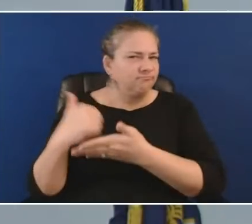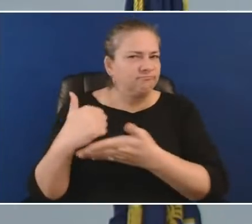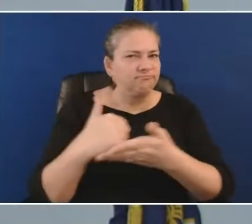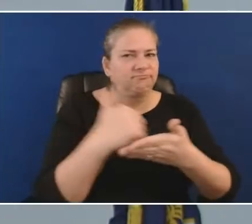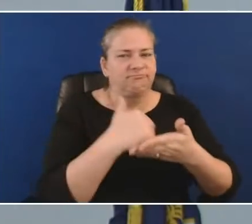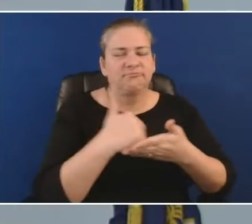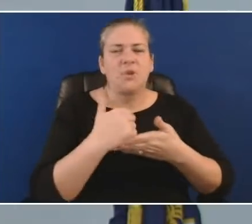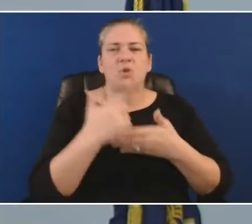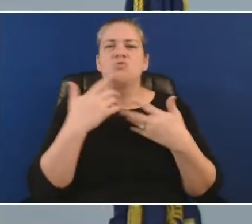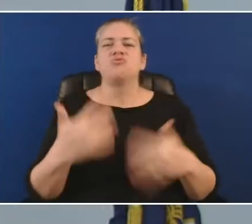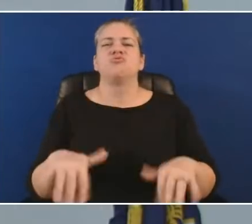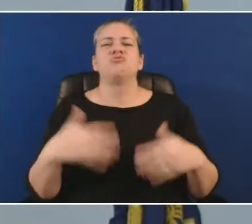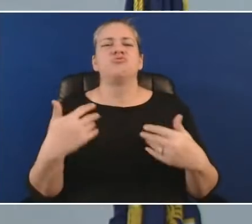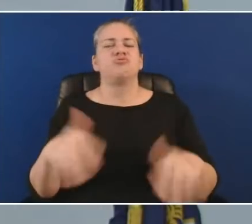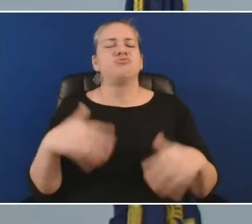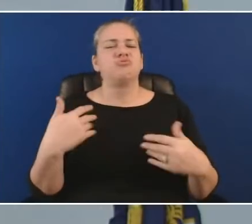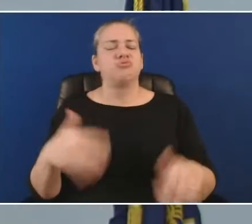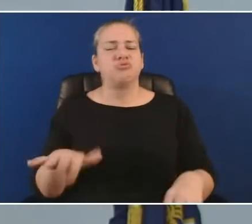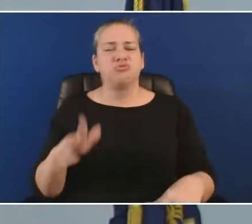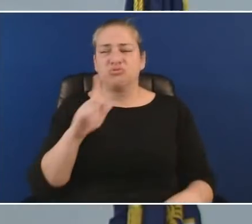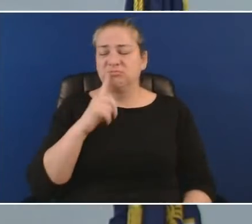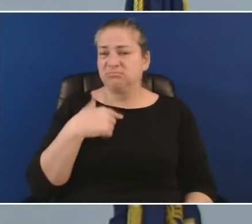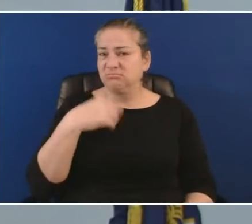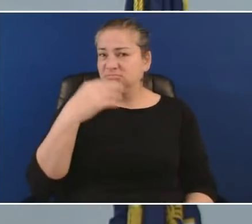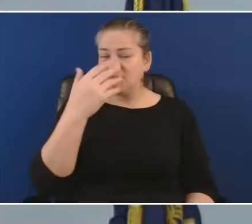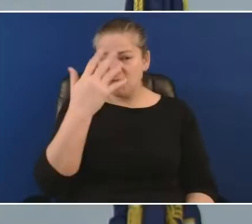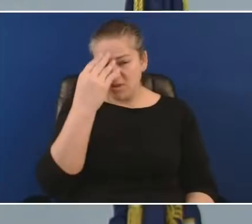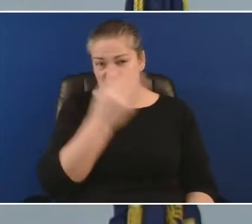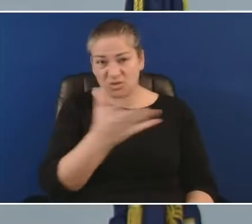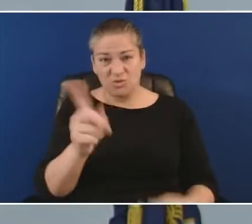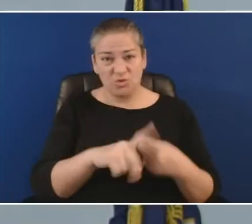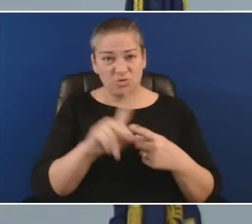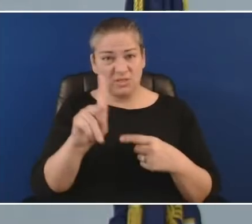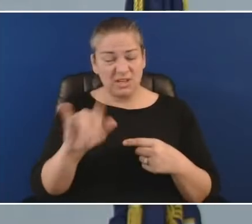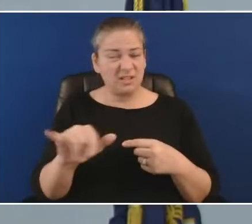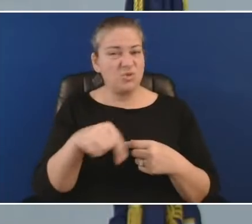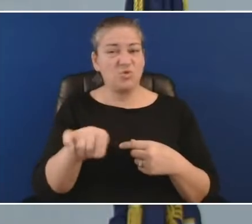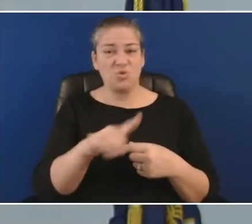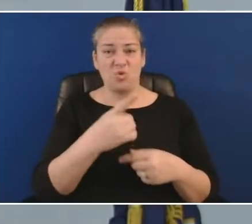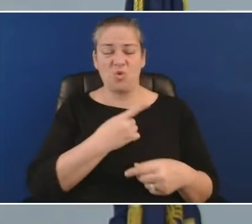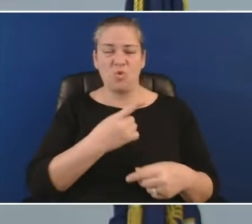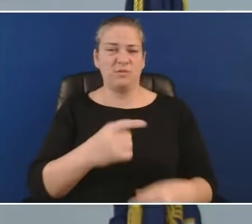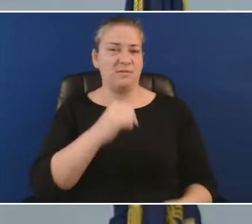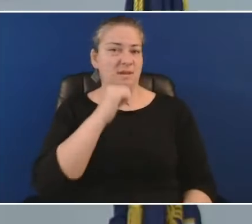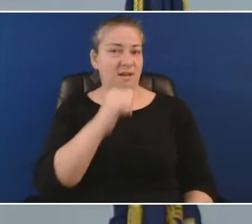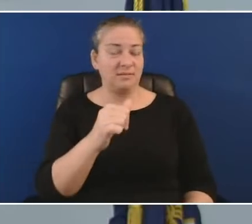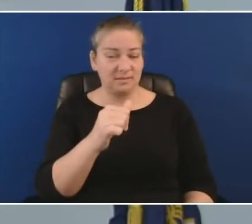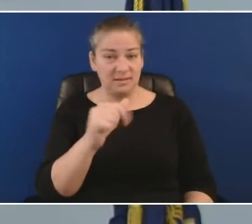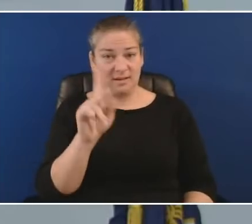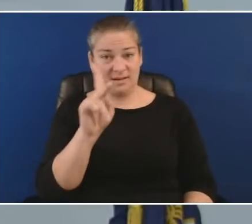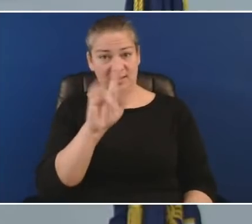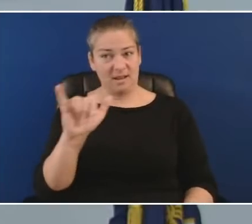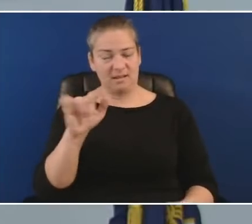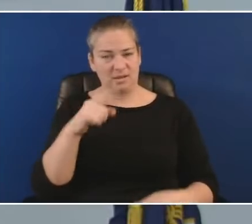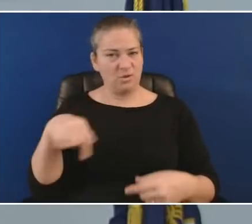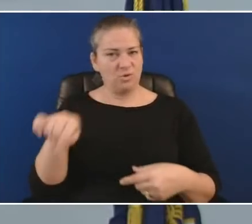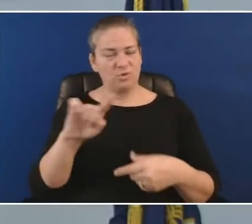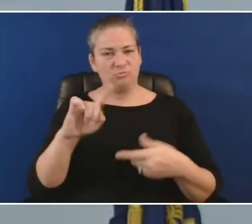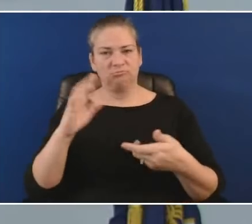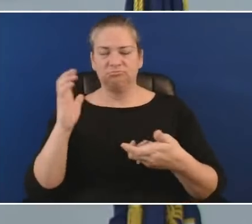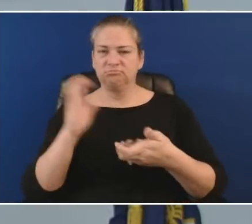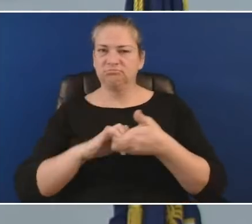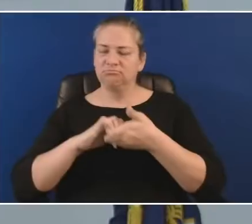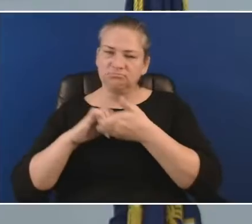to know that you are not alone. Today, Kentucky is absolutely united. We are united with our